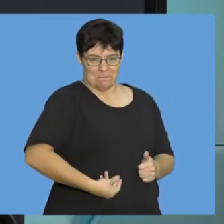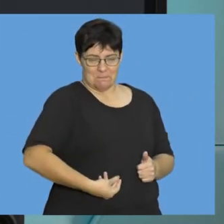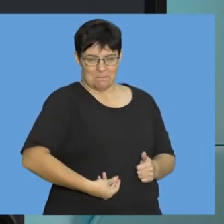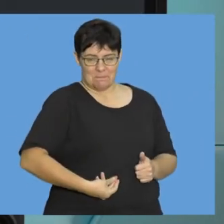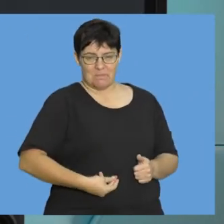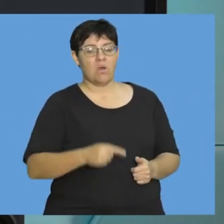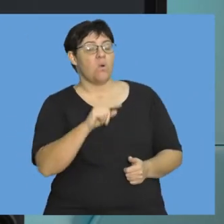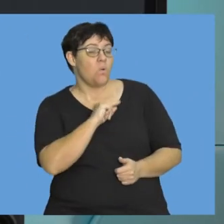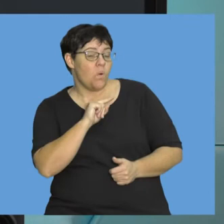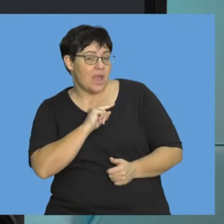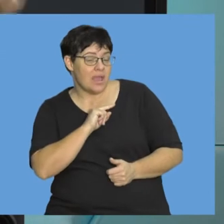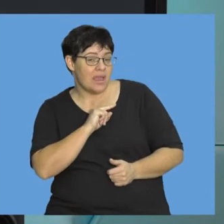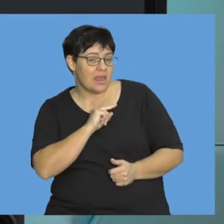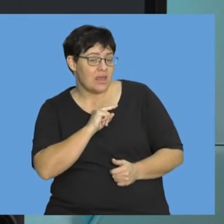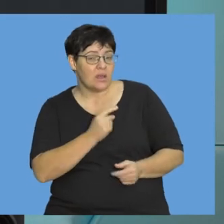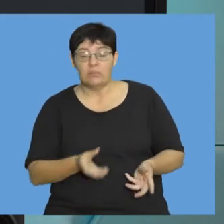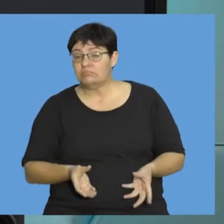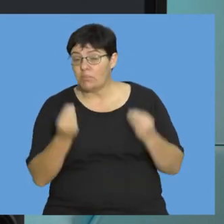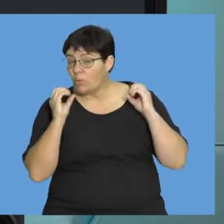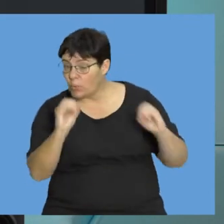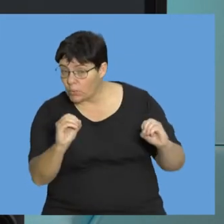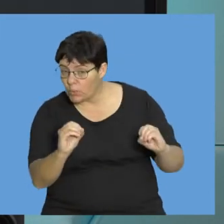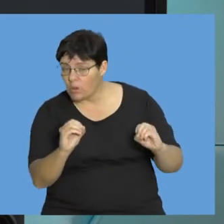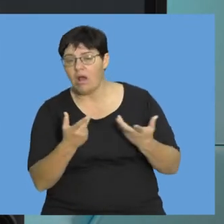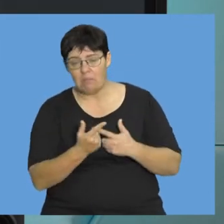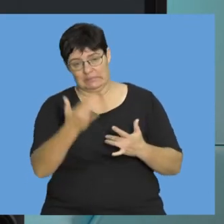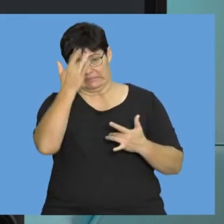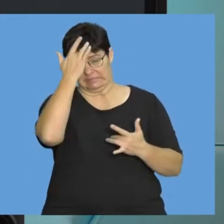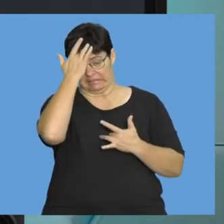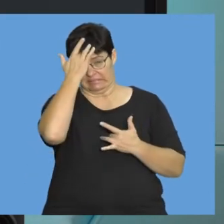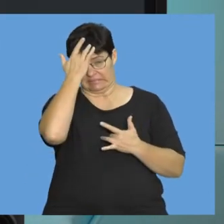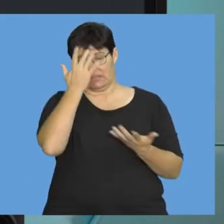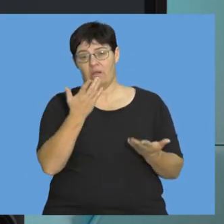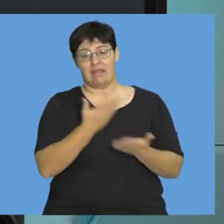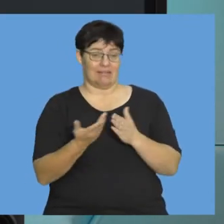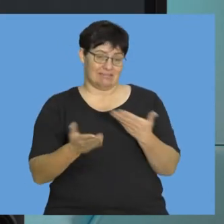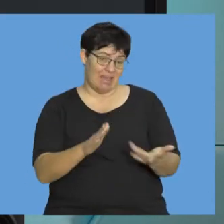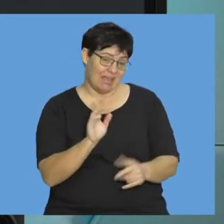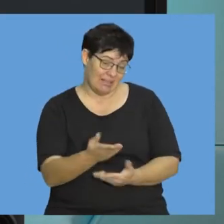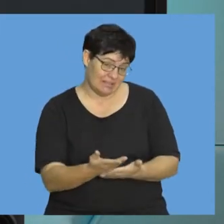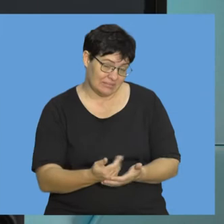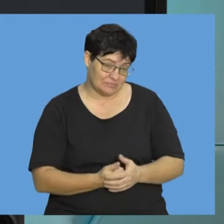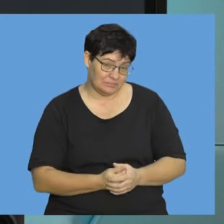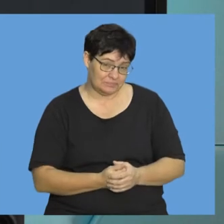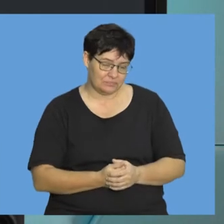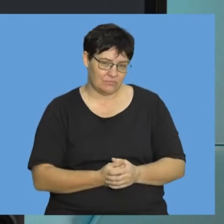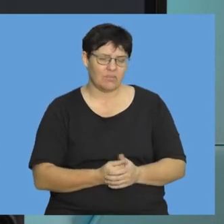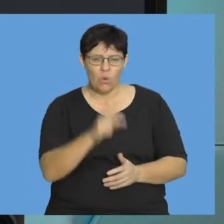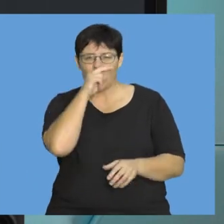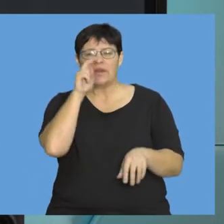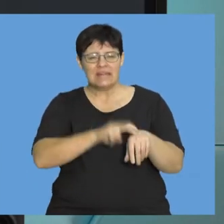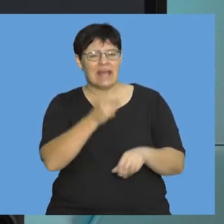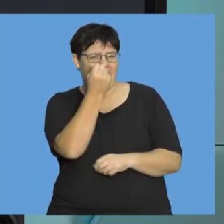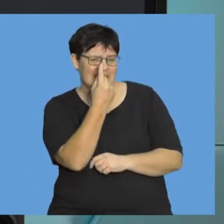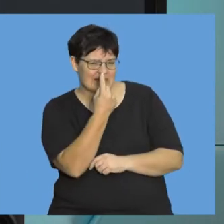with insulin, because if you don't get it, you could get really sick and ultimately you could die from it. Right, so you